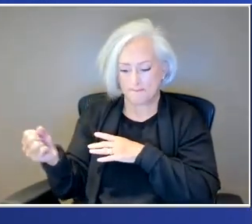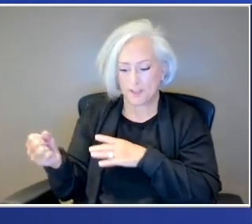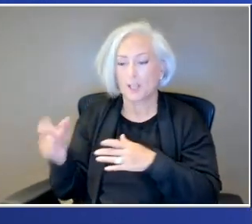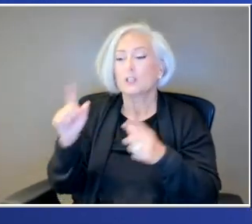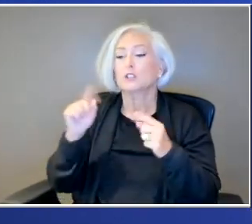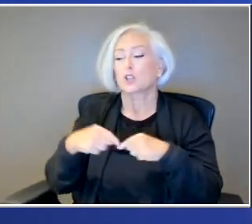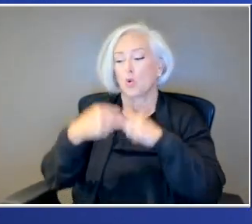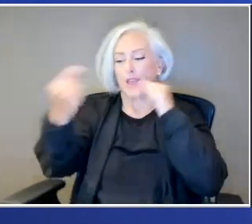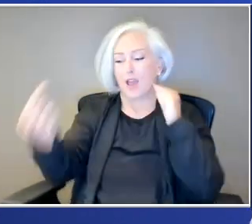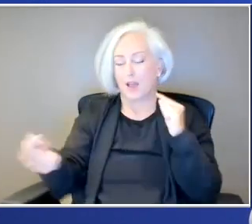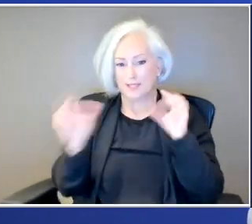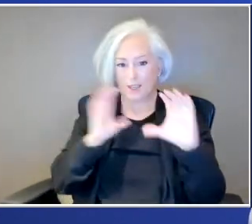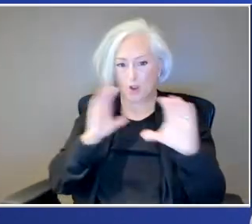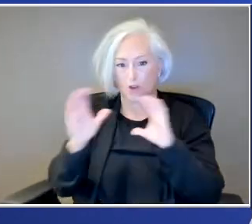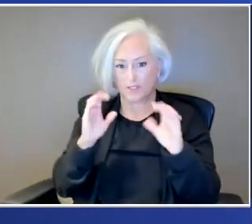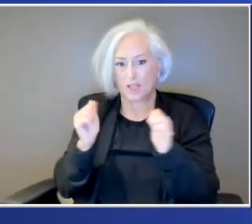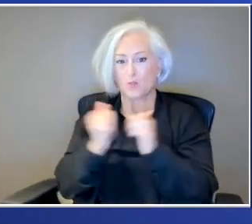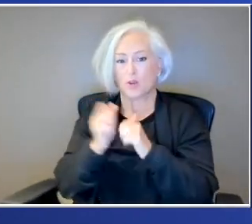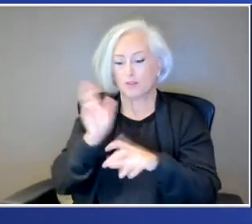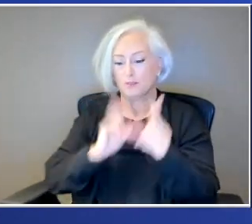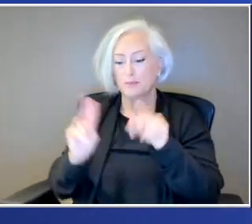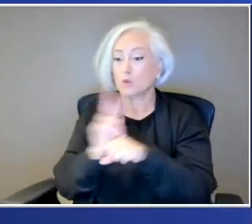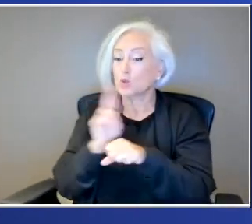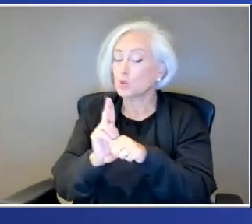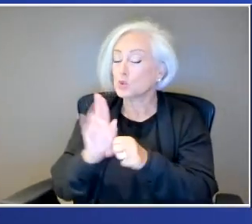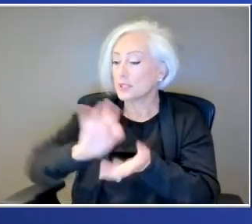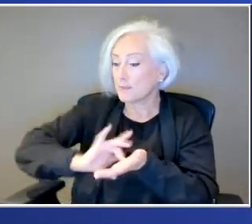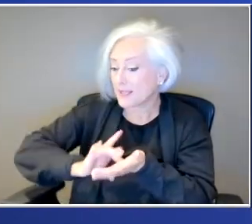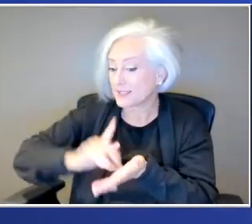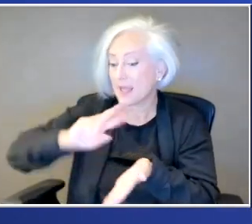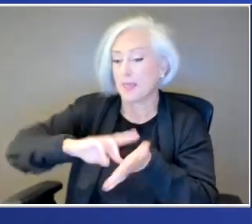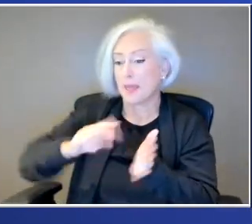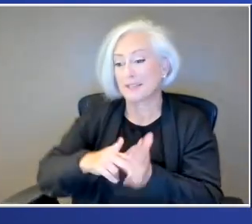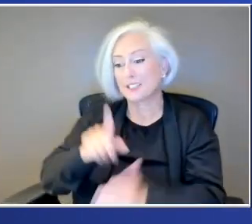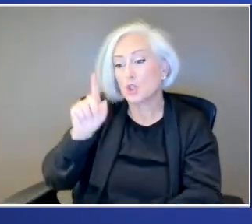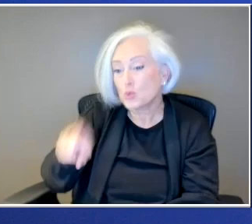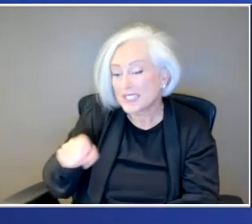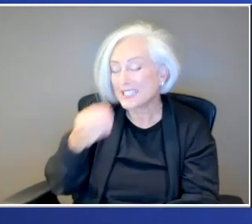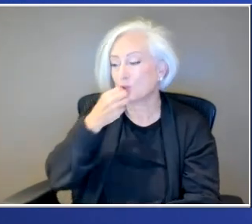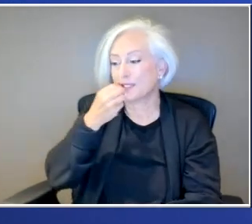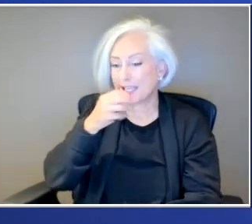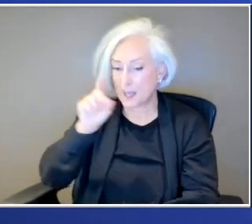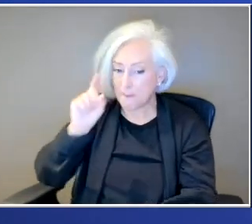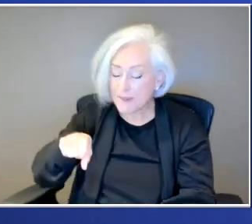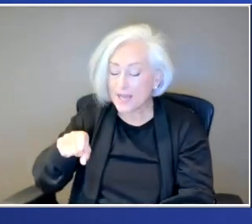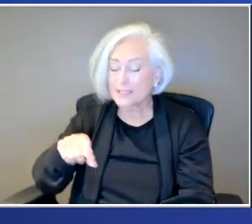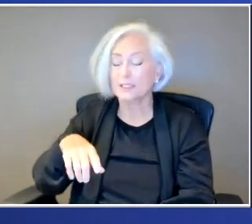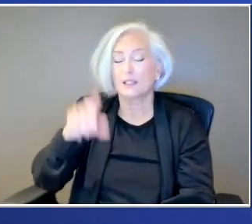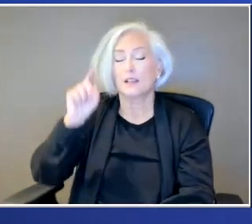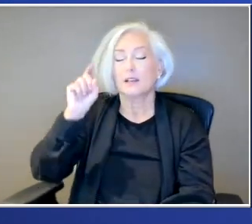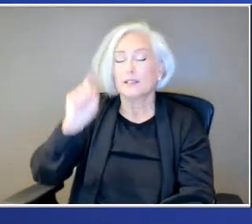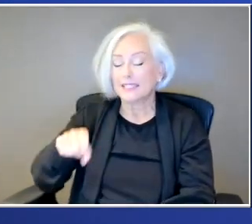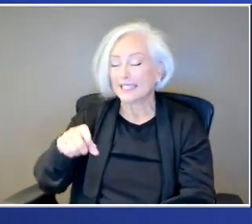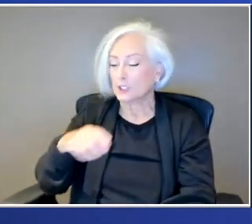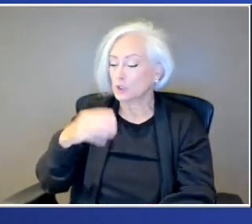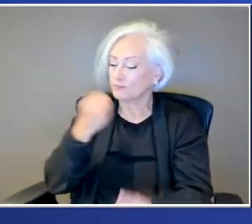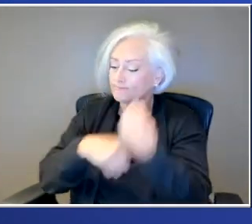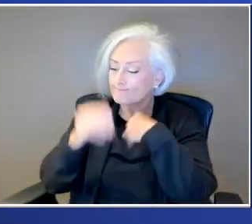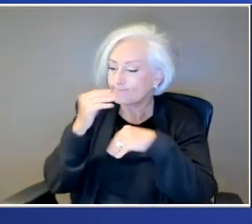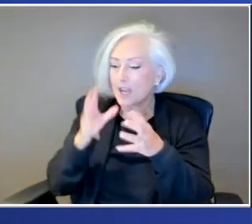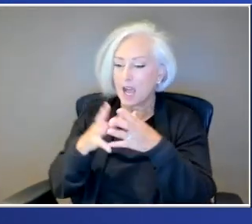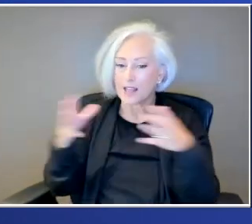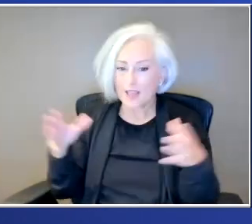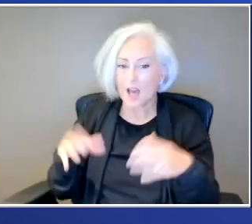conversation with patients once they're on this medication for a while, which is you need to eat, and we need to have a lot of protein, at least 60 to